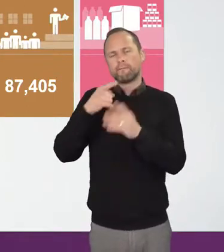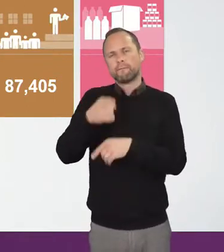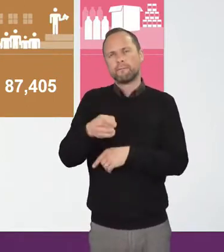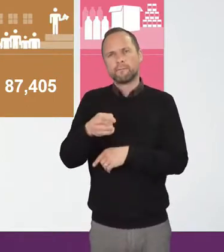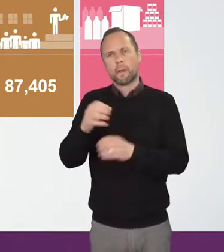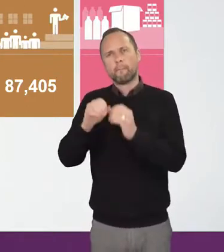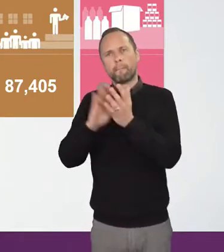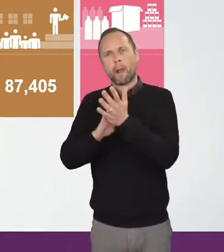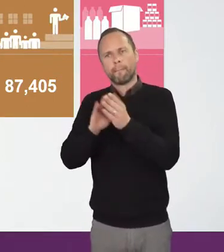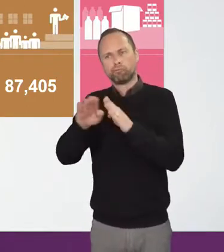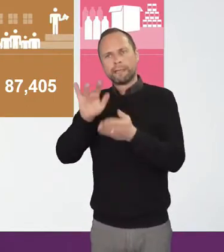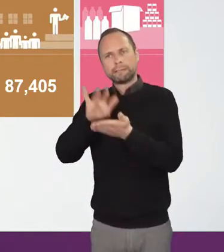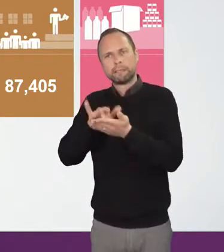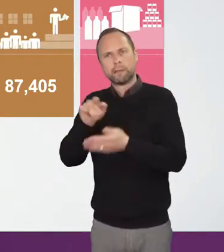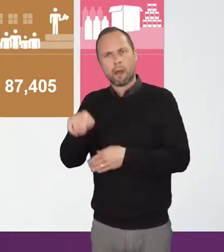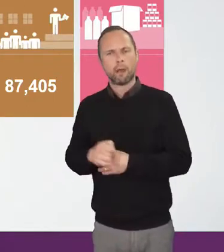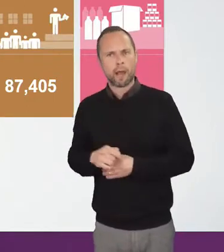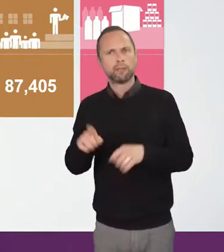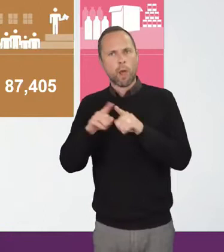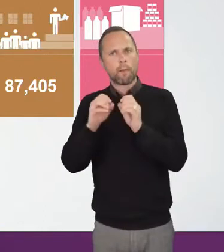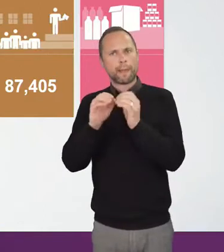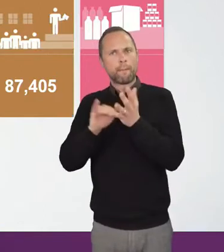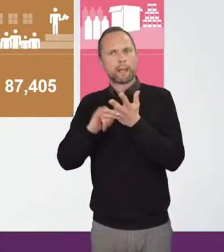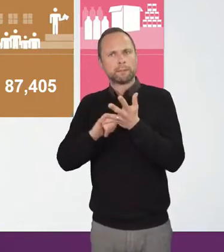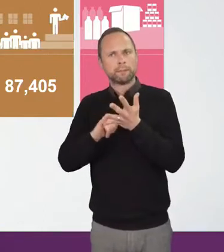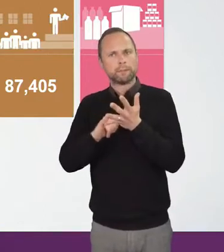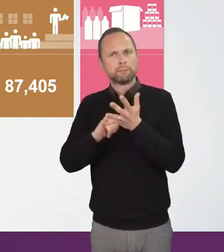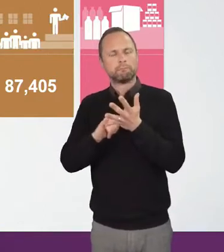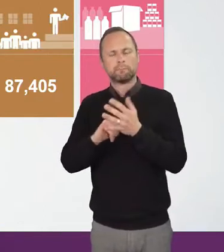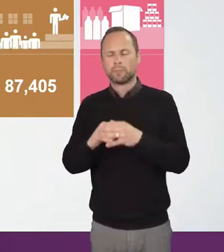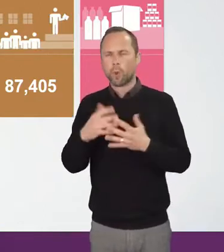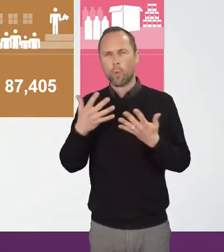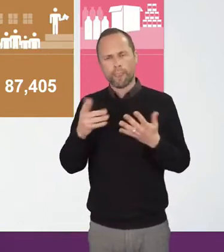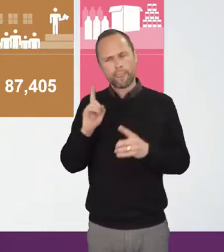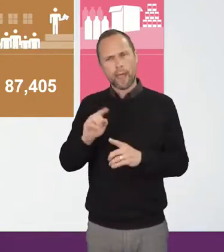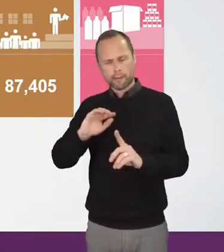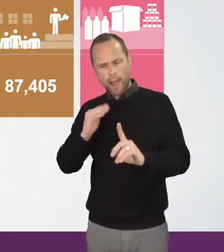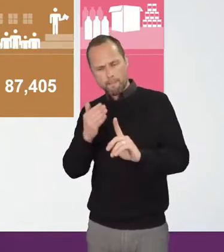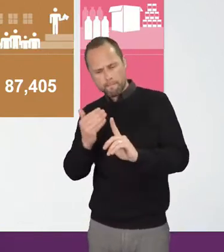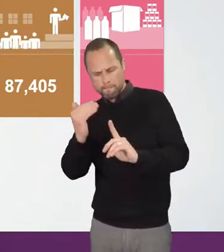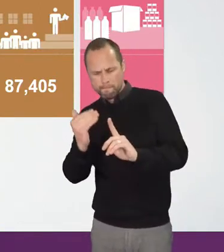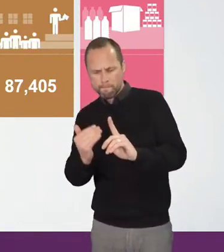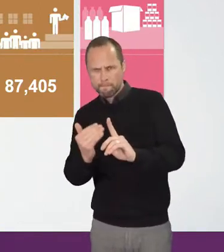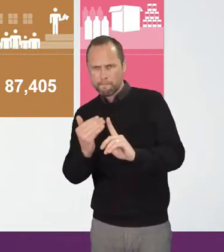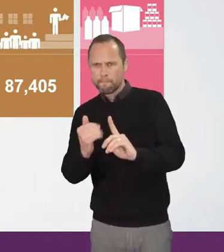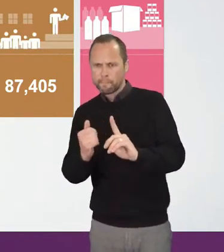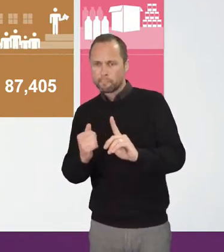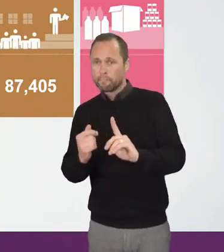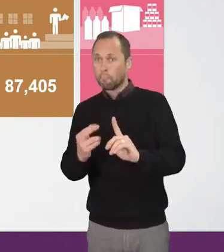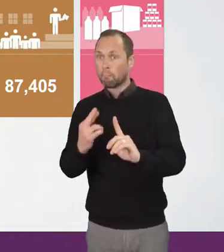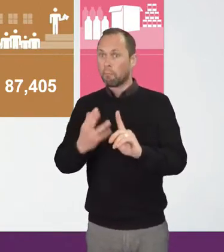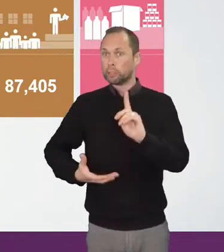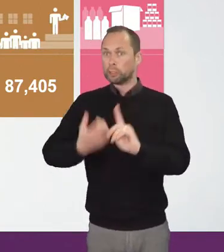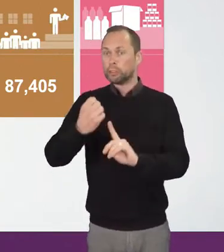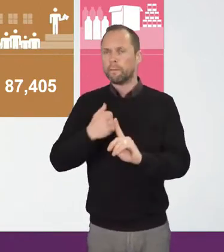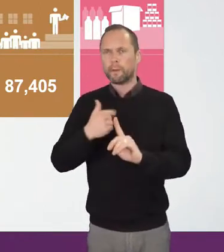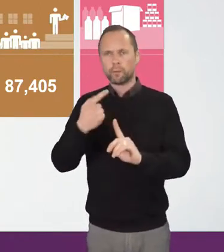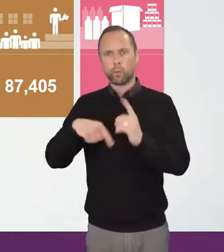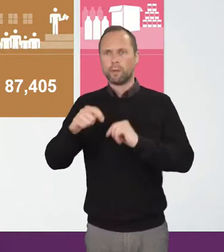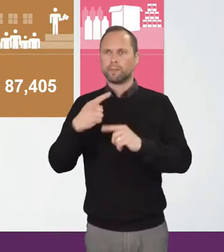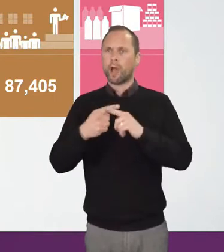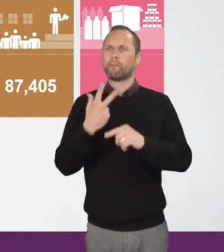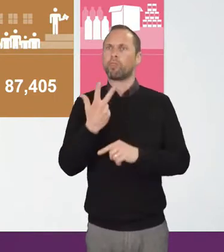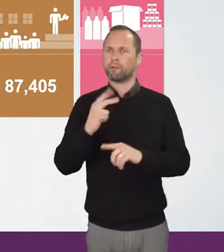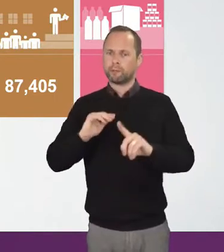at MTH in Birmingham. Again, it's a modest target, and as you see from the figures, we were pleased that we nearly tripled that